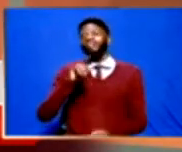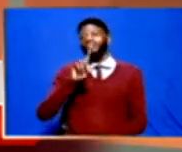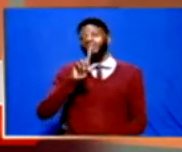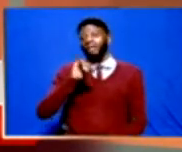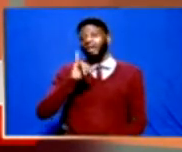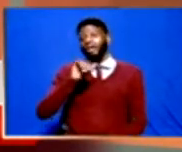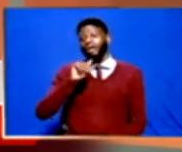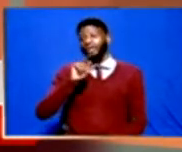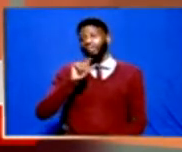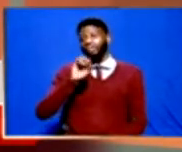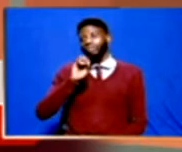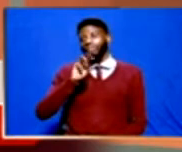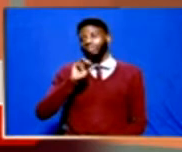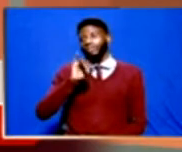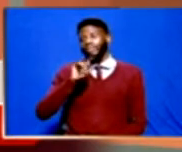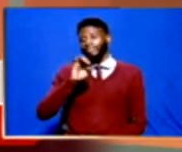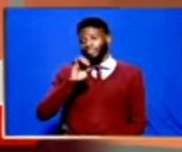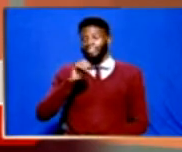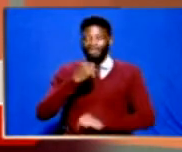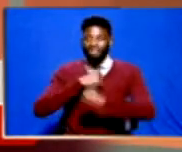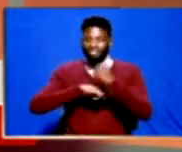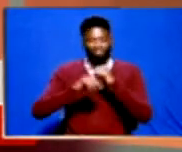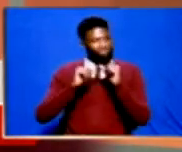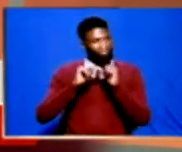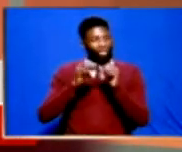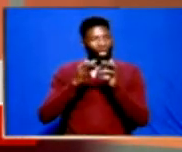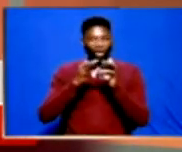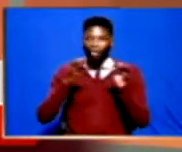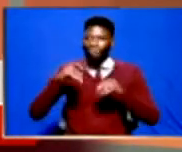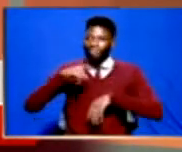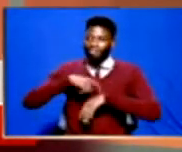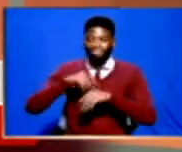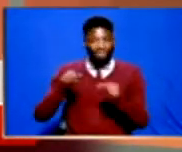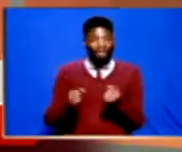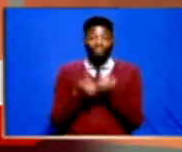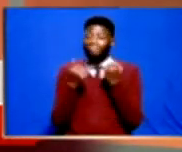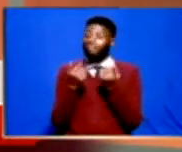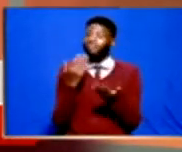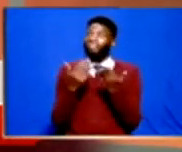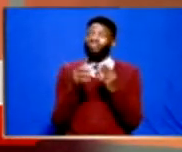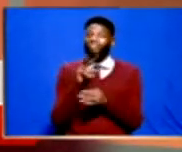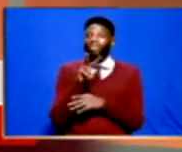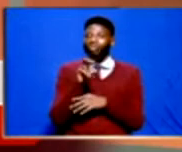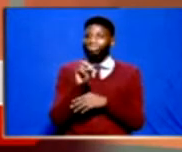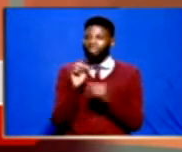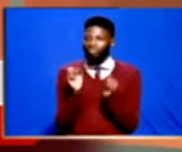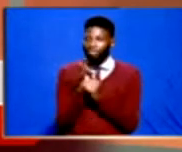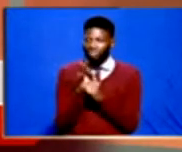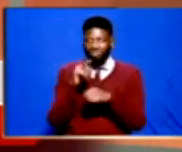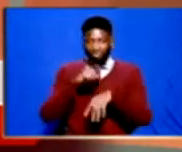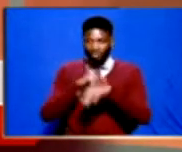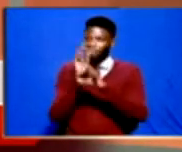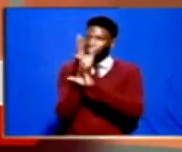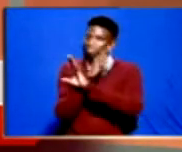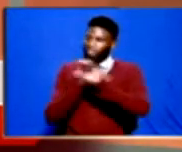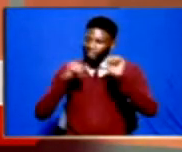these activities had been going on for quite a while. And only when in 2013, when President Uhuru Kenyatta came in,